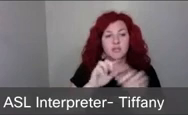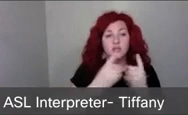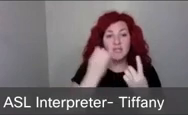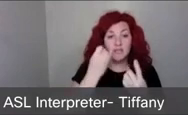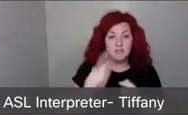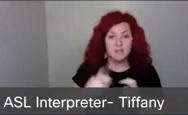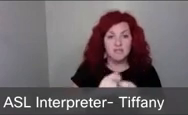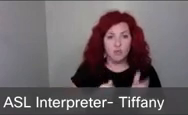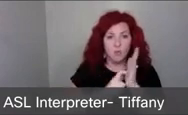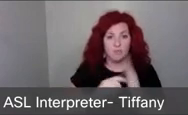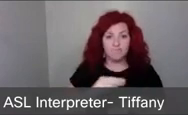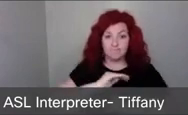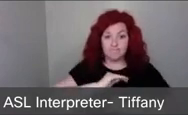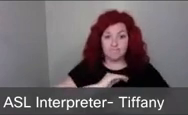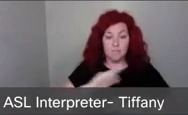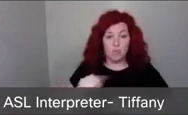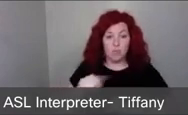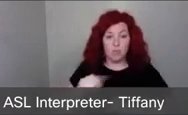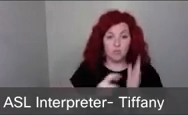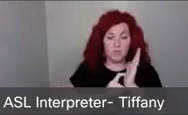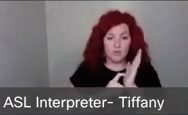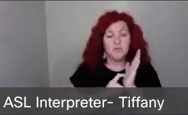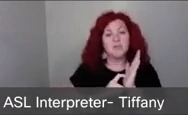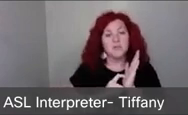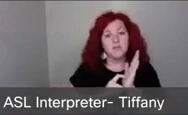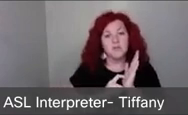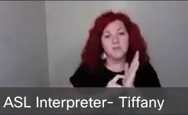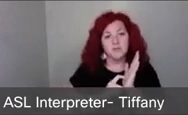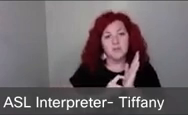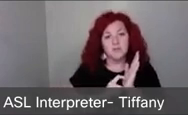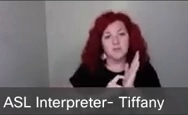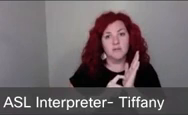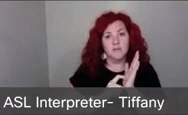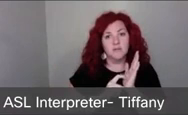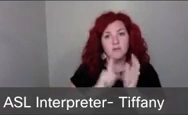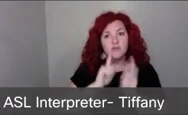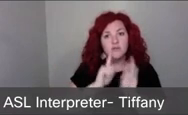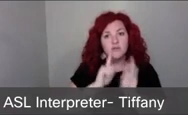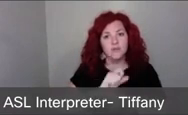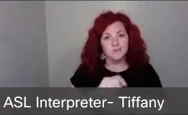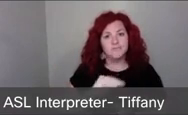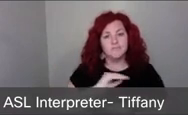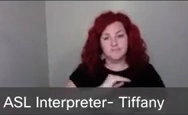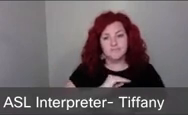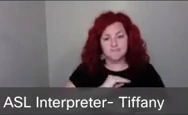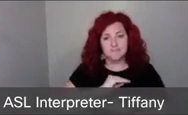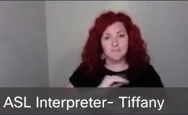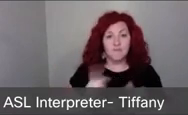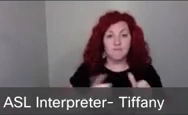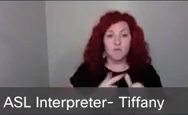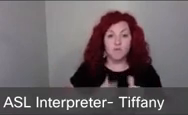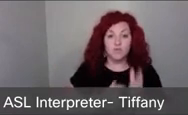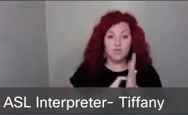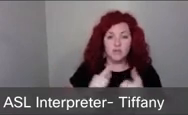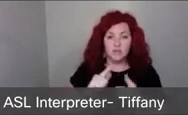These requirements set forth Thornburg versus Jingles are currently met. As to the first criteria,